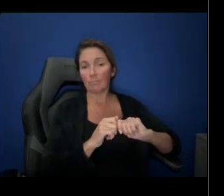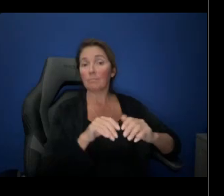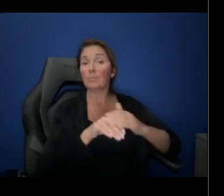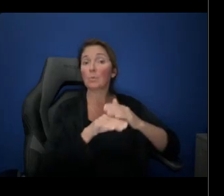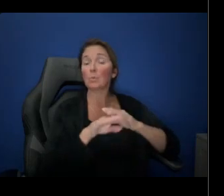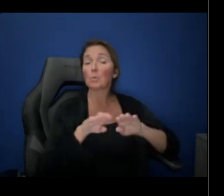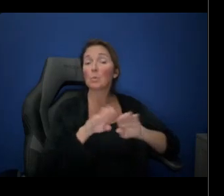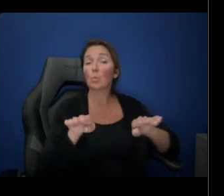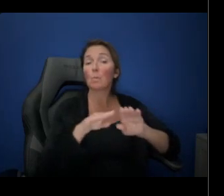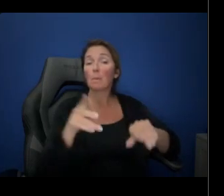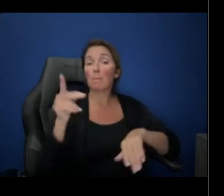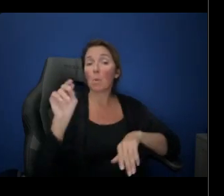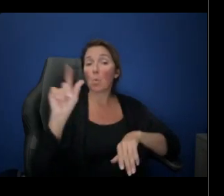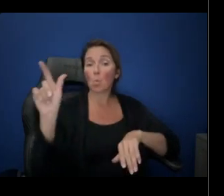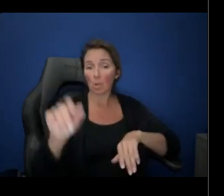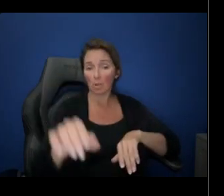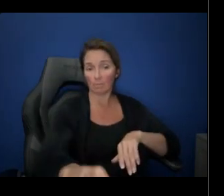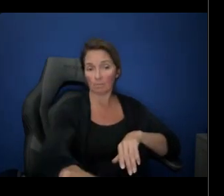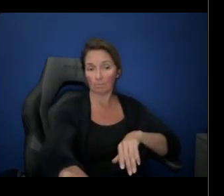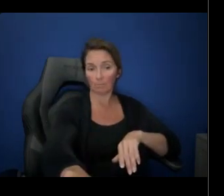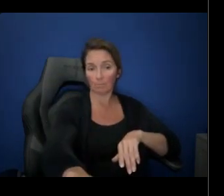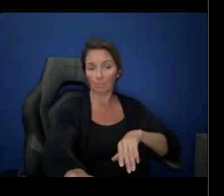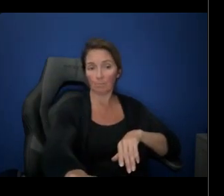swimming pools.